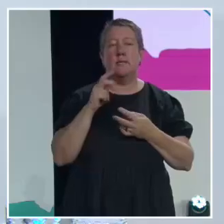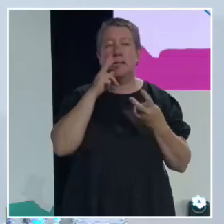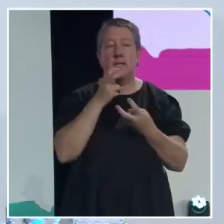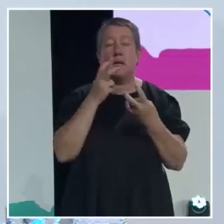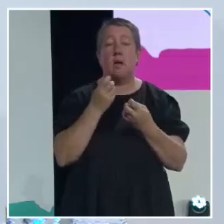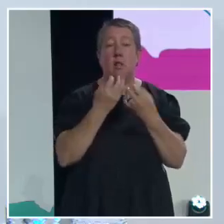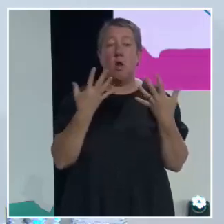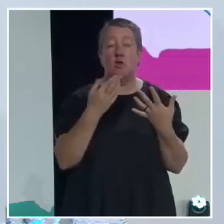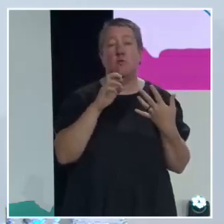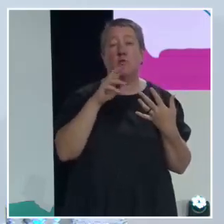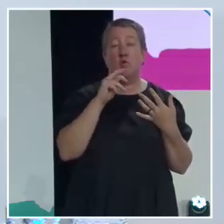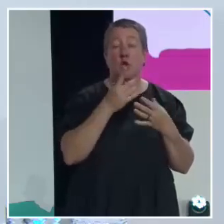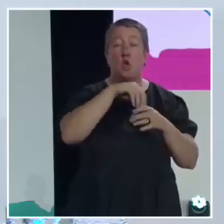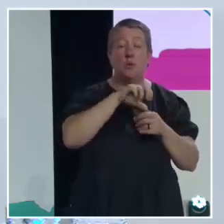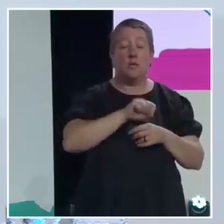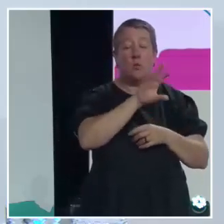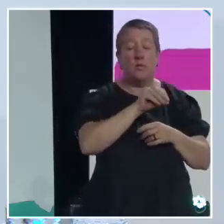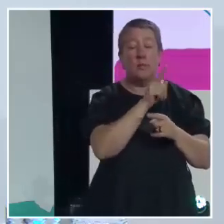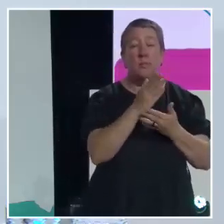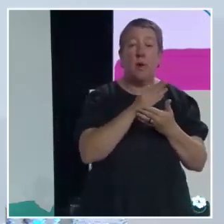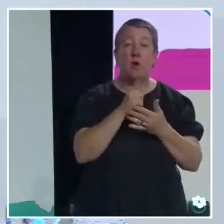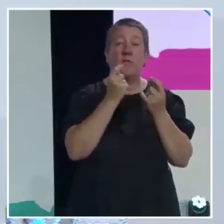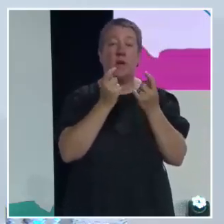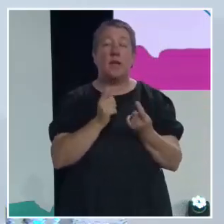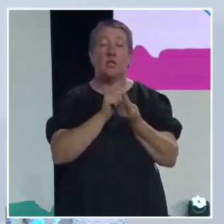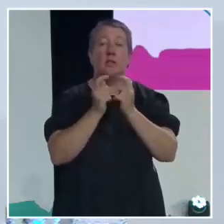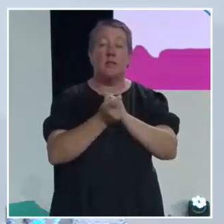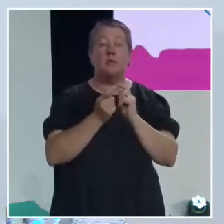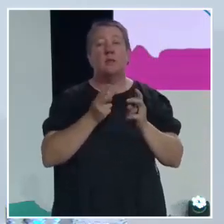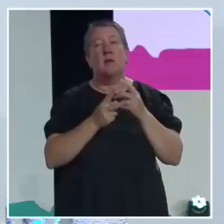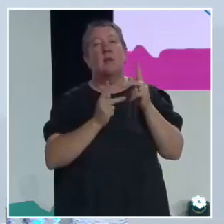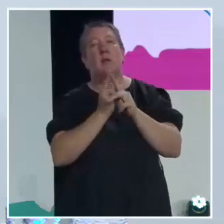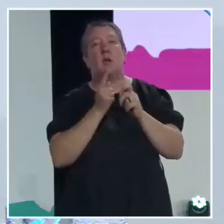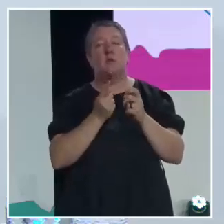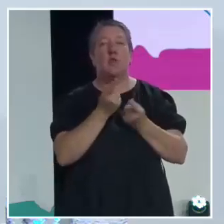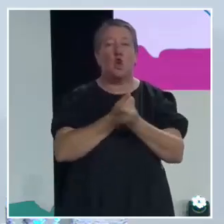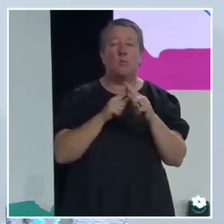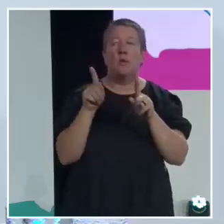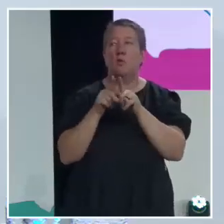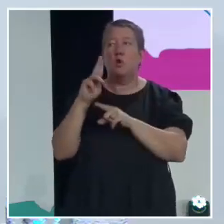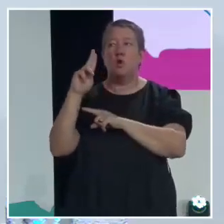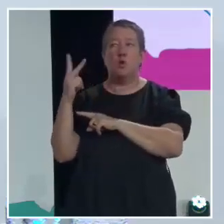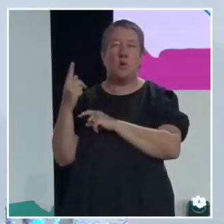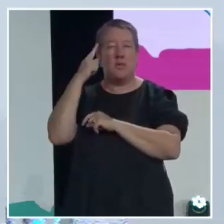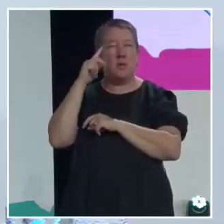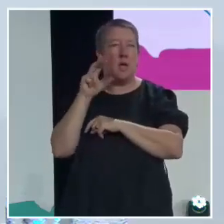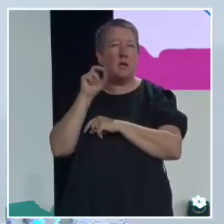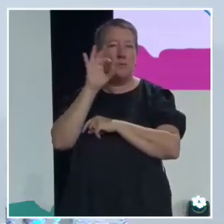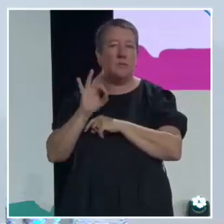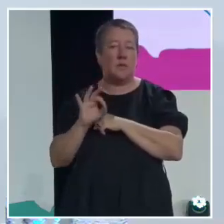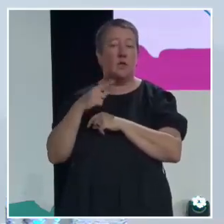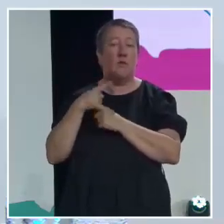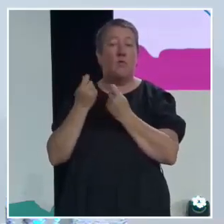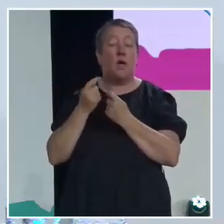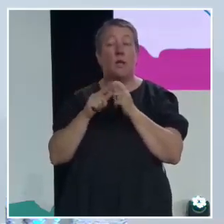South Africa. Part of that also in terms of the financialized nature of the economy, but also in the UK, where something like 80% of our finance